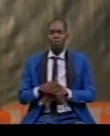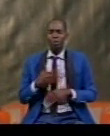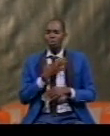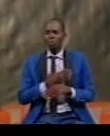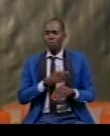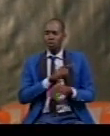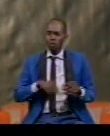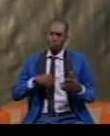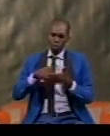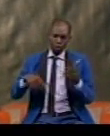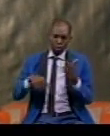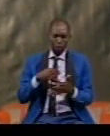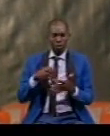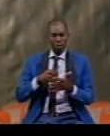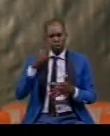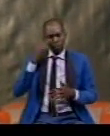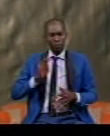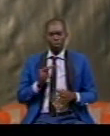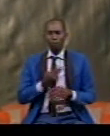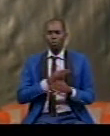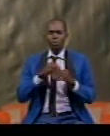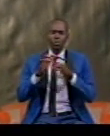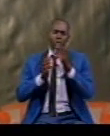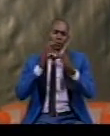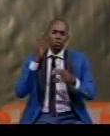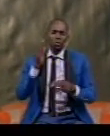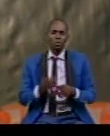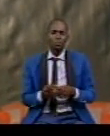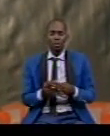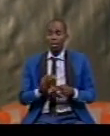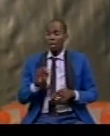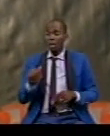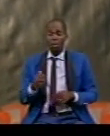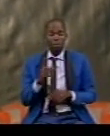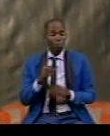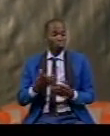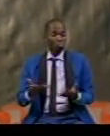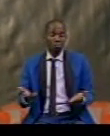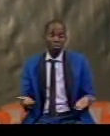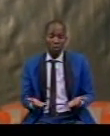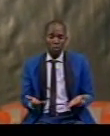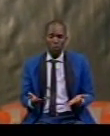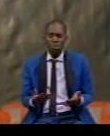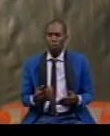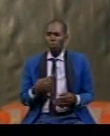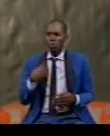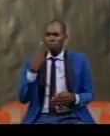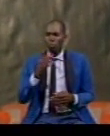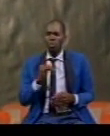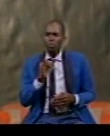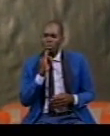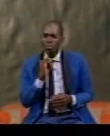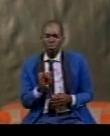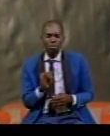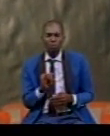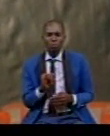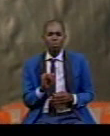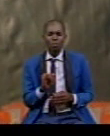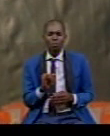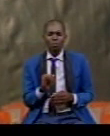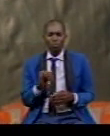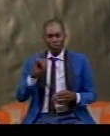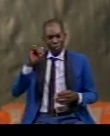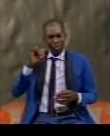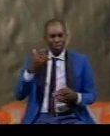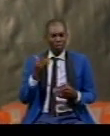hand, Jesus name, delivering hand, anyone redemptive here, hand will come you over your hand. And the handing over of their life